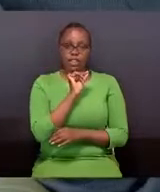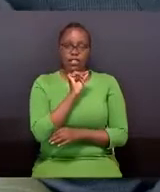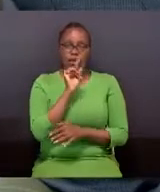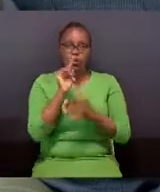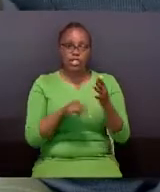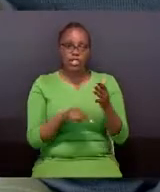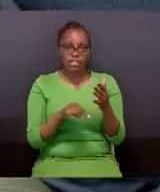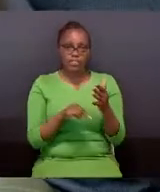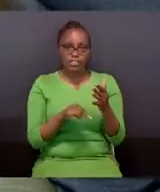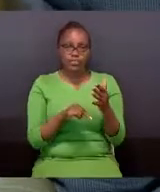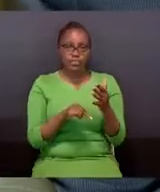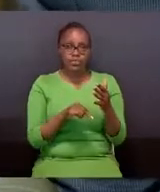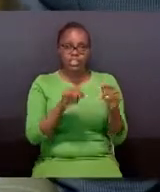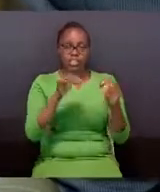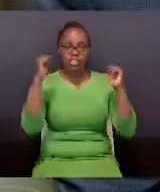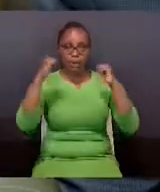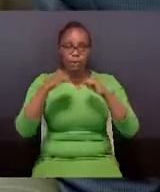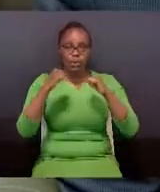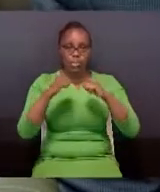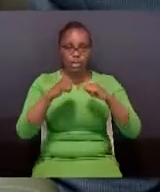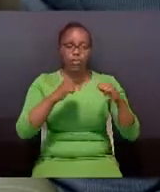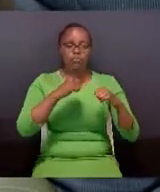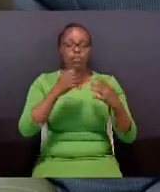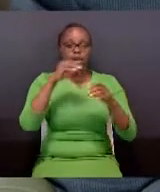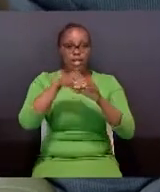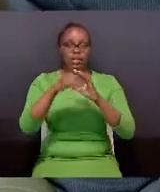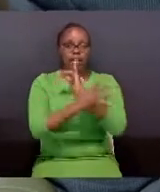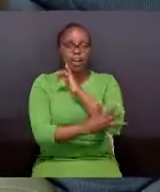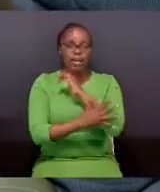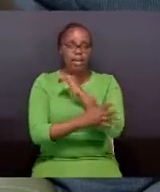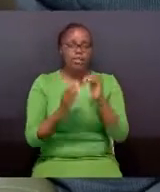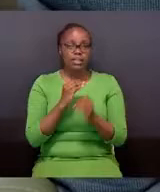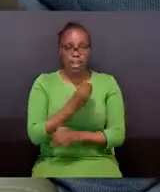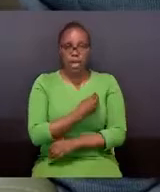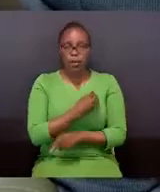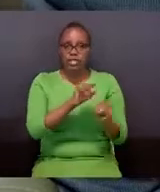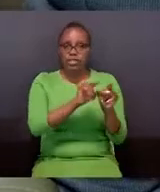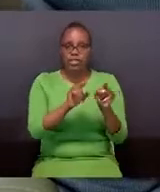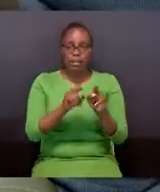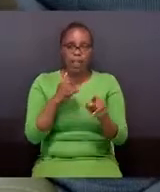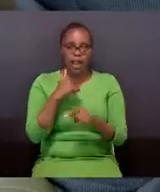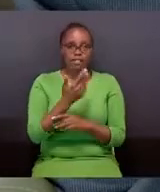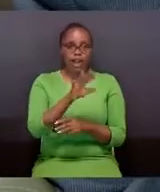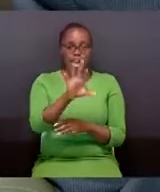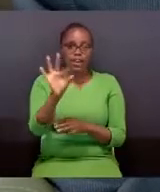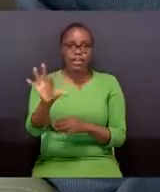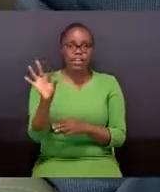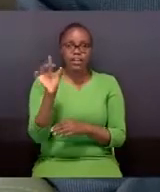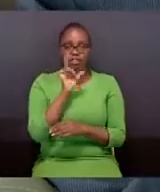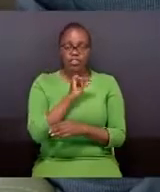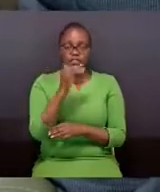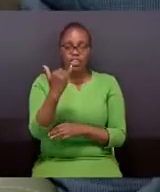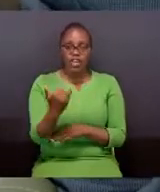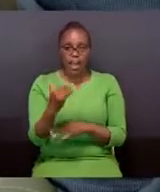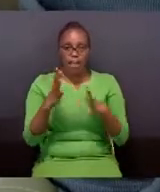what is possible around in our country. We have identified the